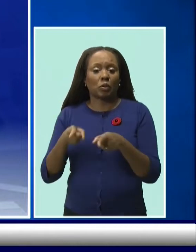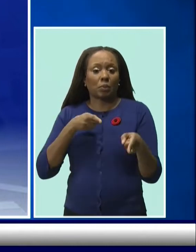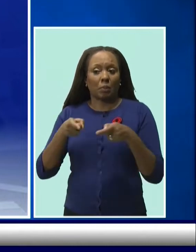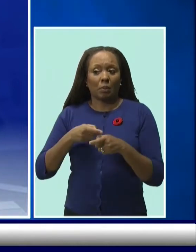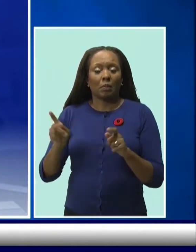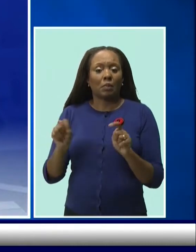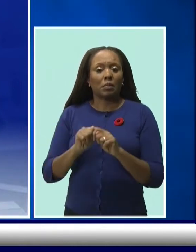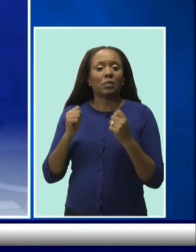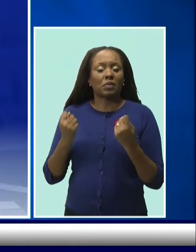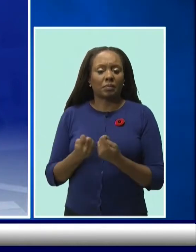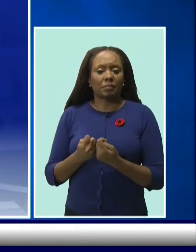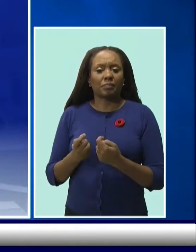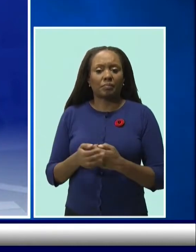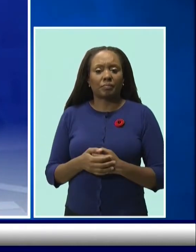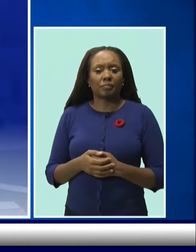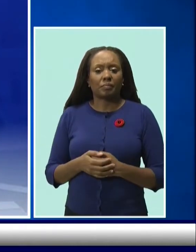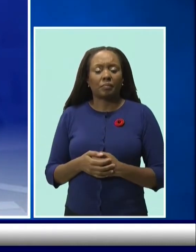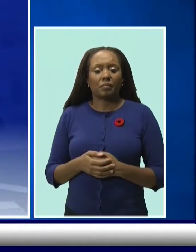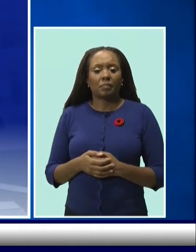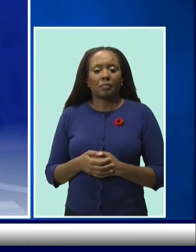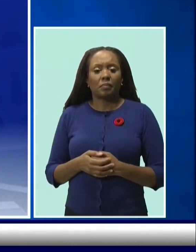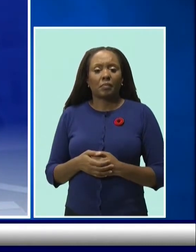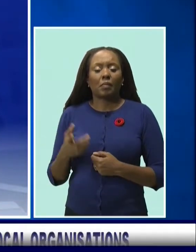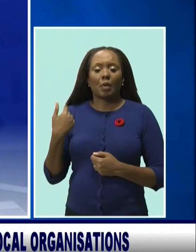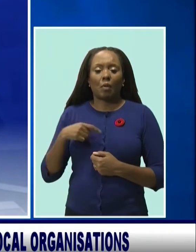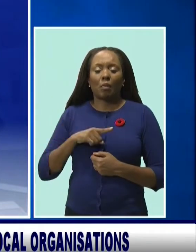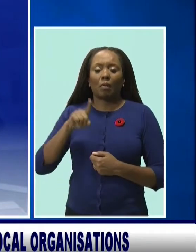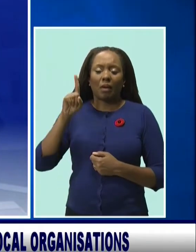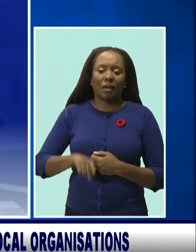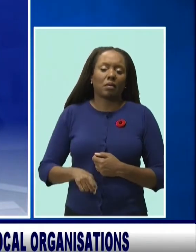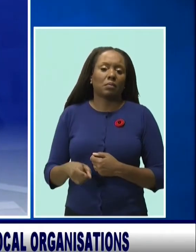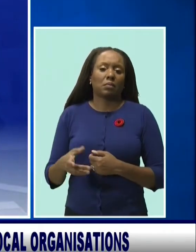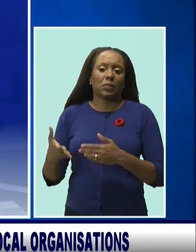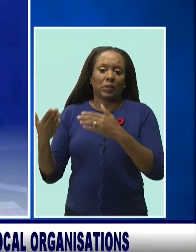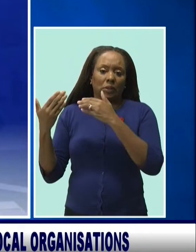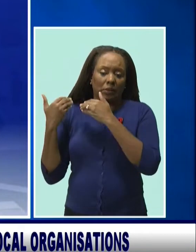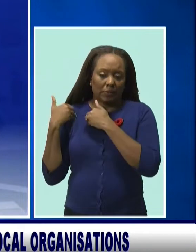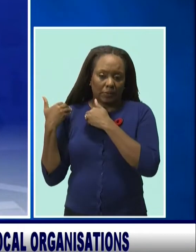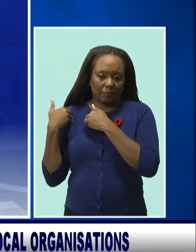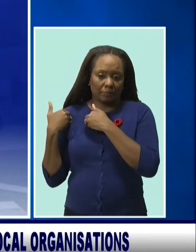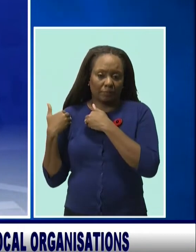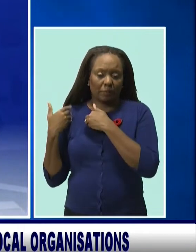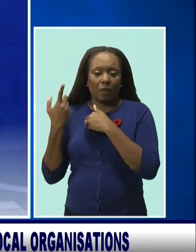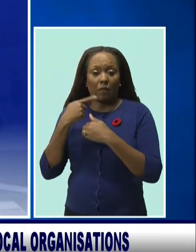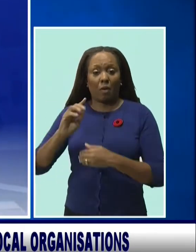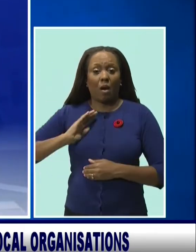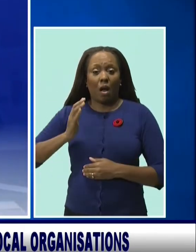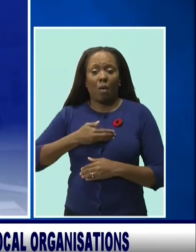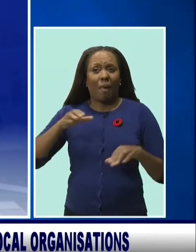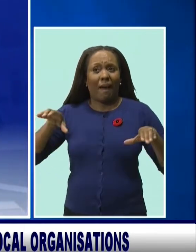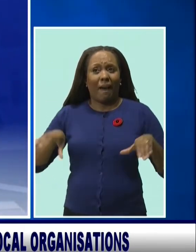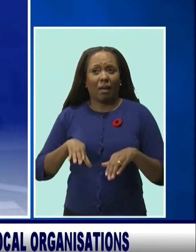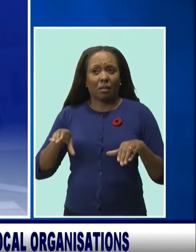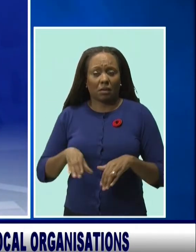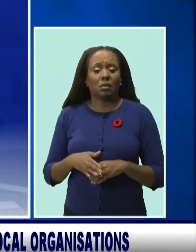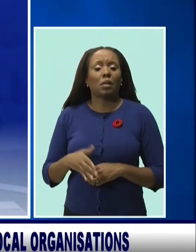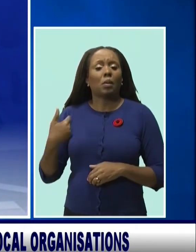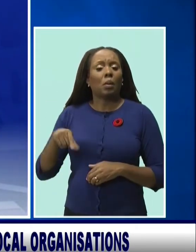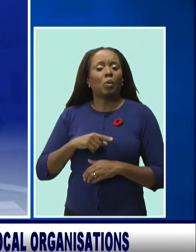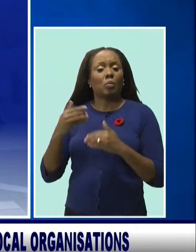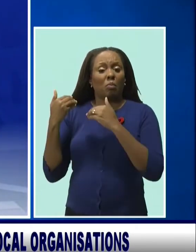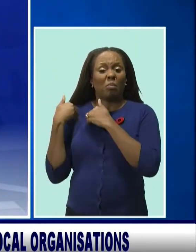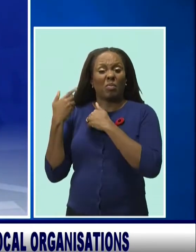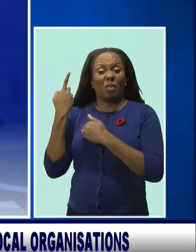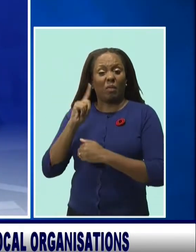to the directors, we have to be held accountable for our actions. We carry out the policies of the companies we work